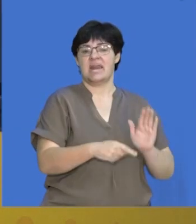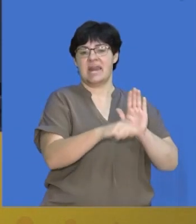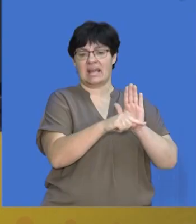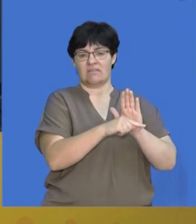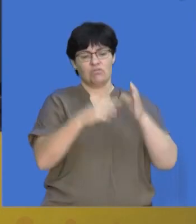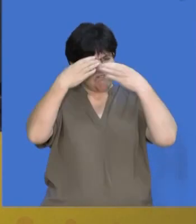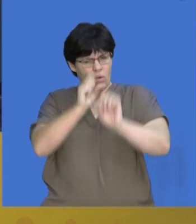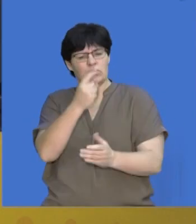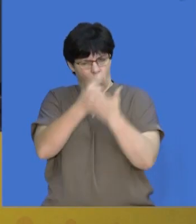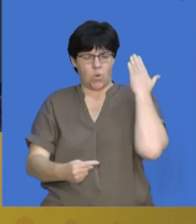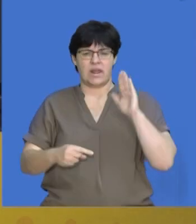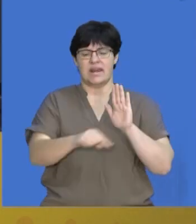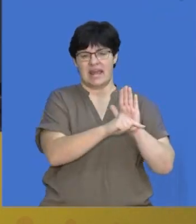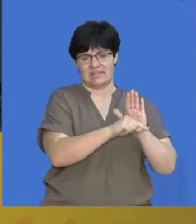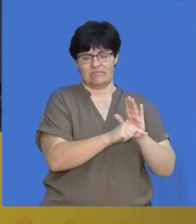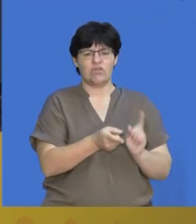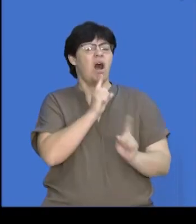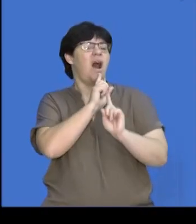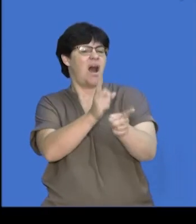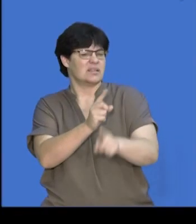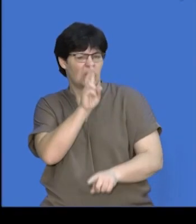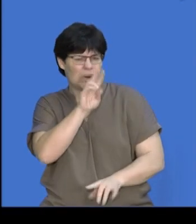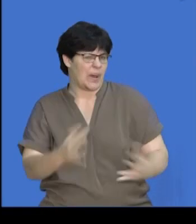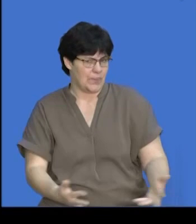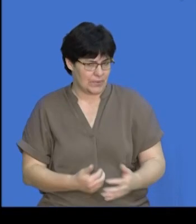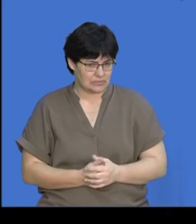impacts. Let's look at some of the possible answers.